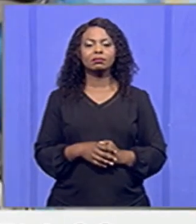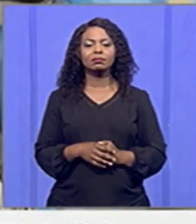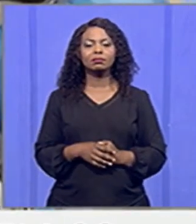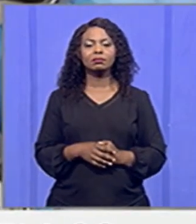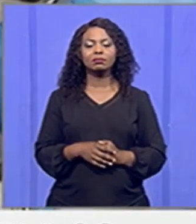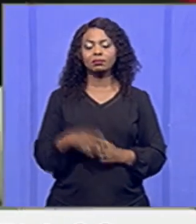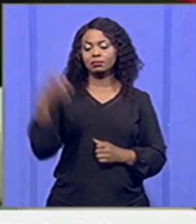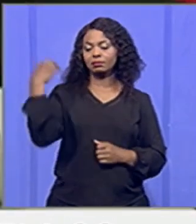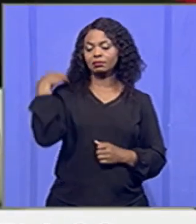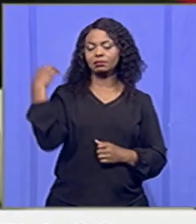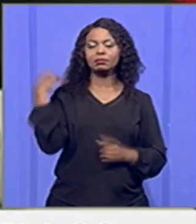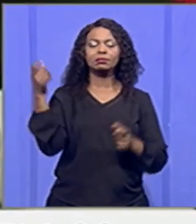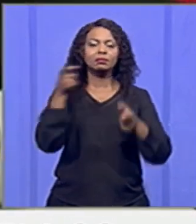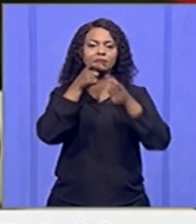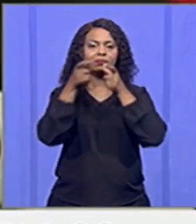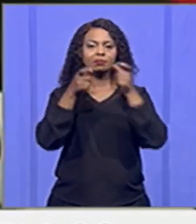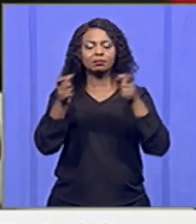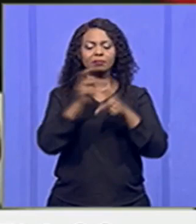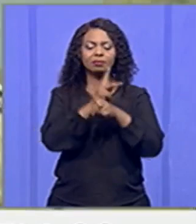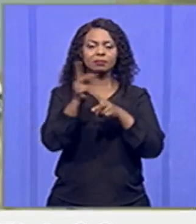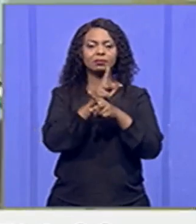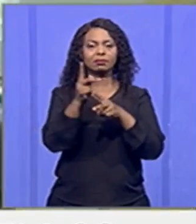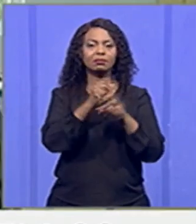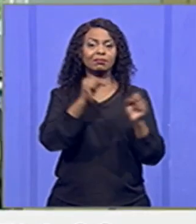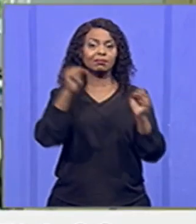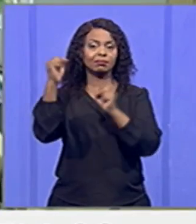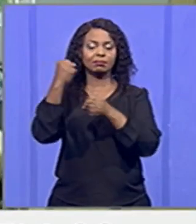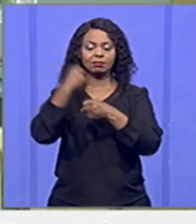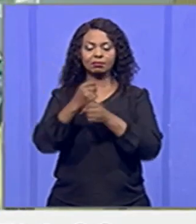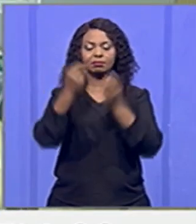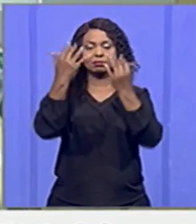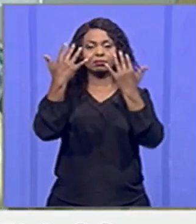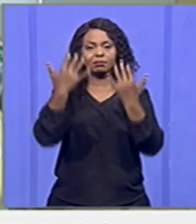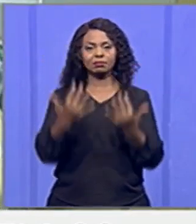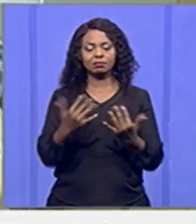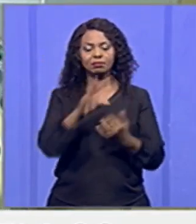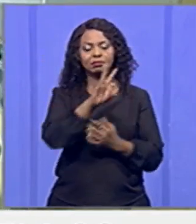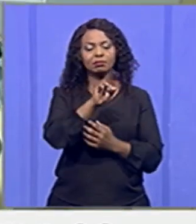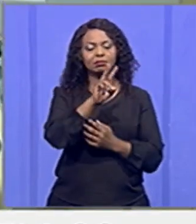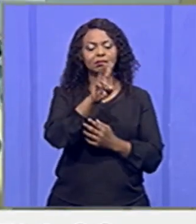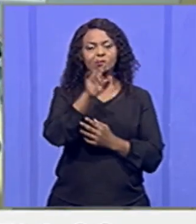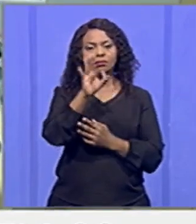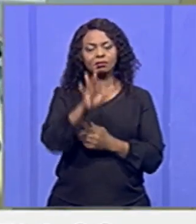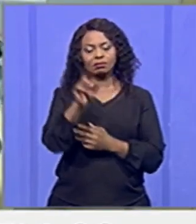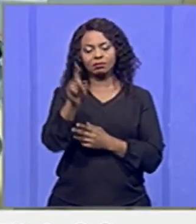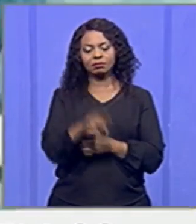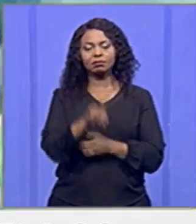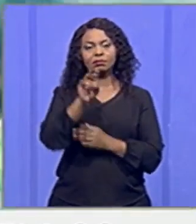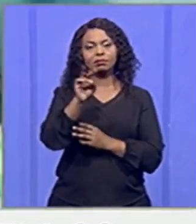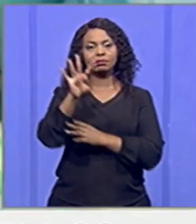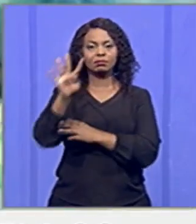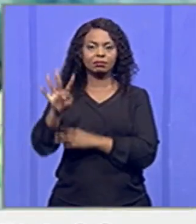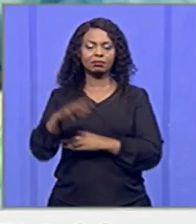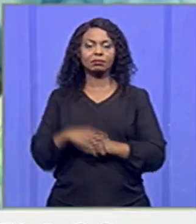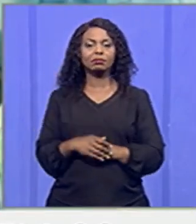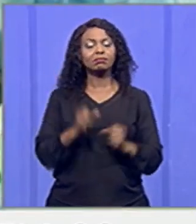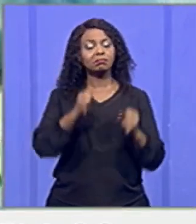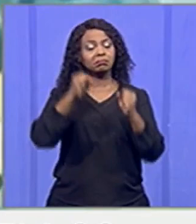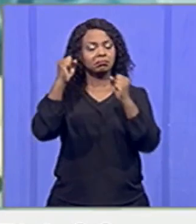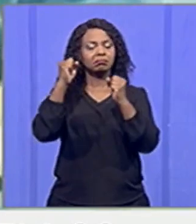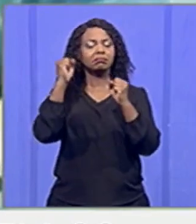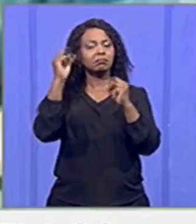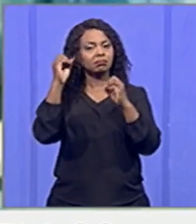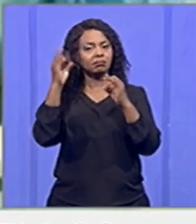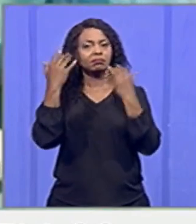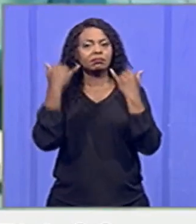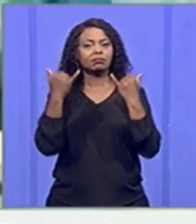Ditona di tlhagisitse maano a tlileng go tsenngwa tirisong mo ngwageng wa dichelete wa 2023-2024. Ba neelane gape ka pegelo ya